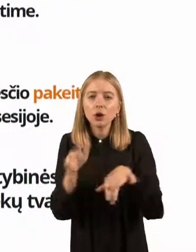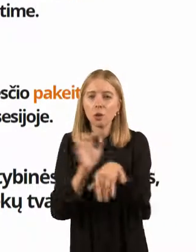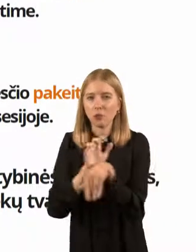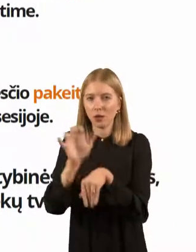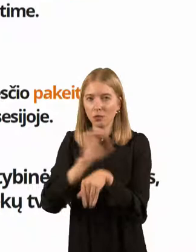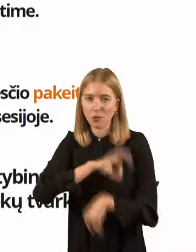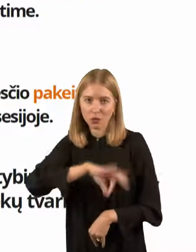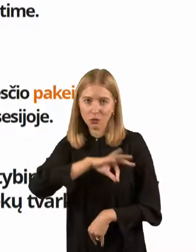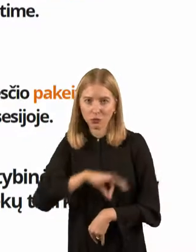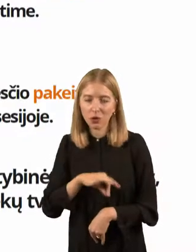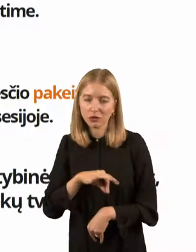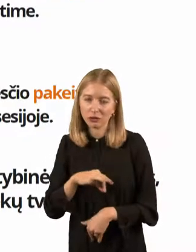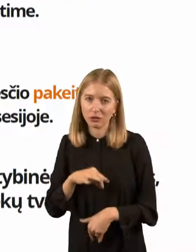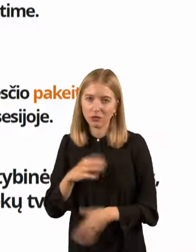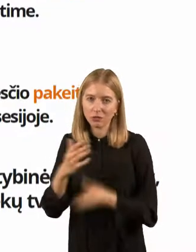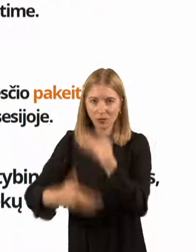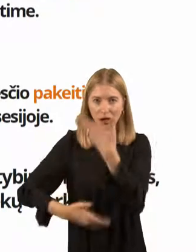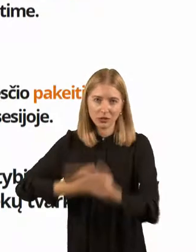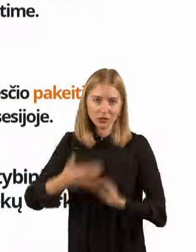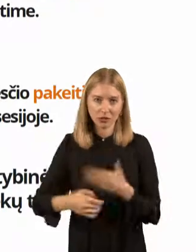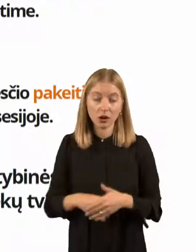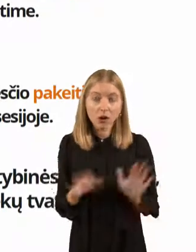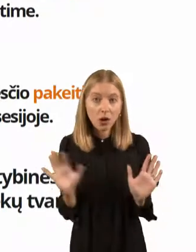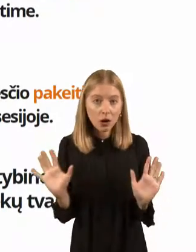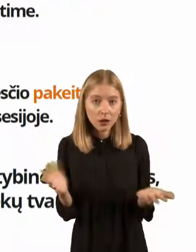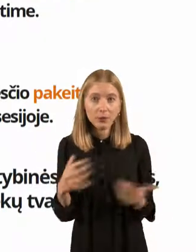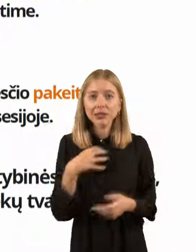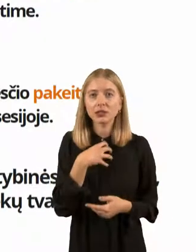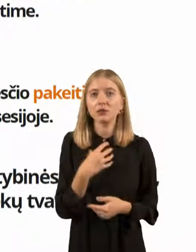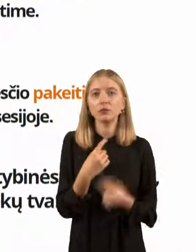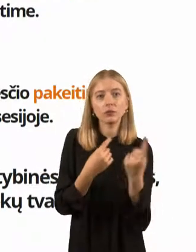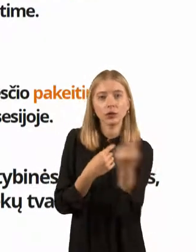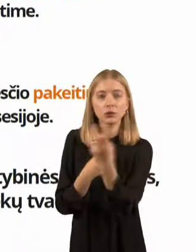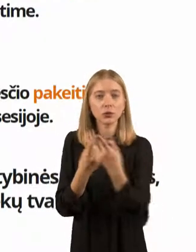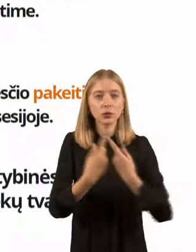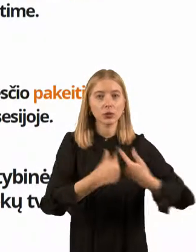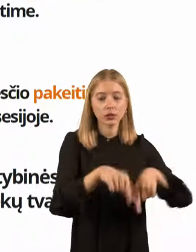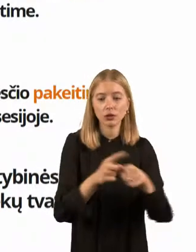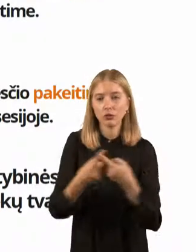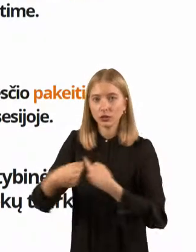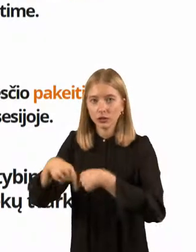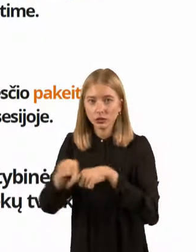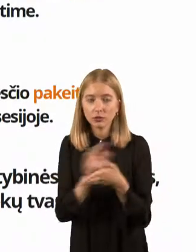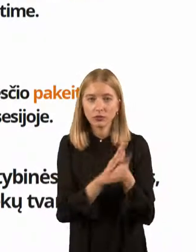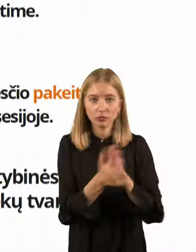have ambitious plans of increasing the ratio of